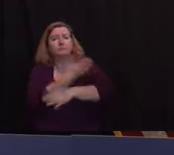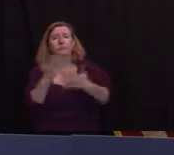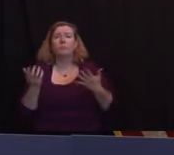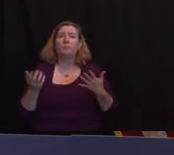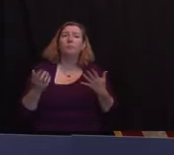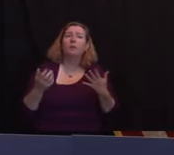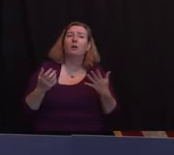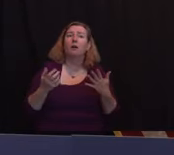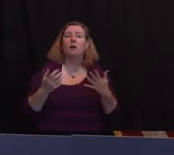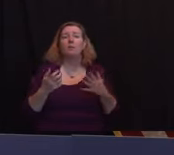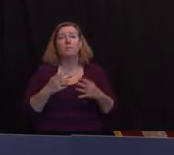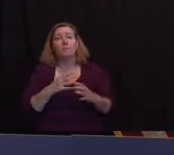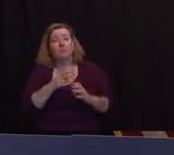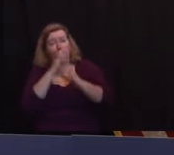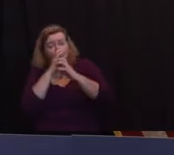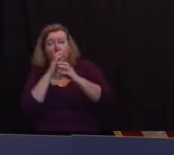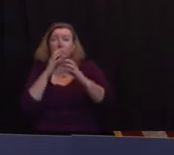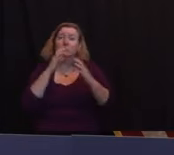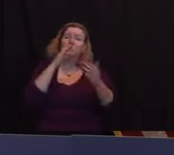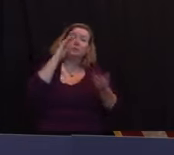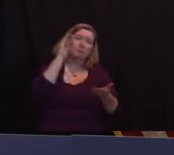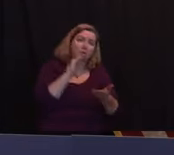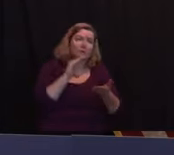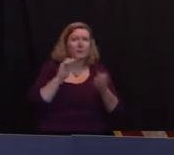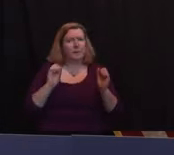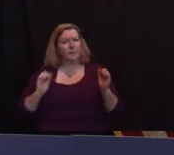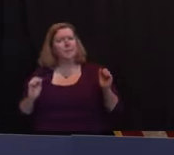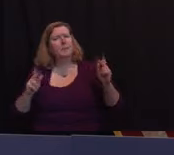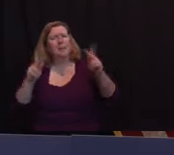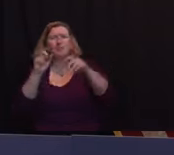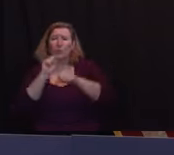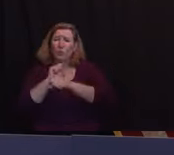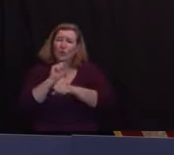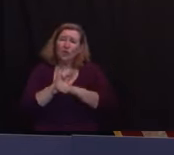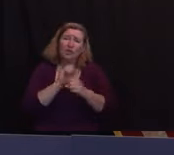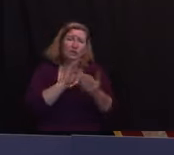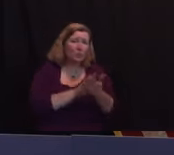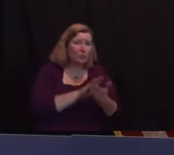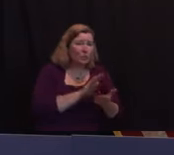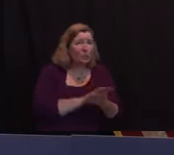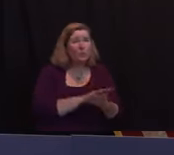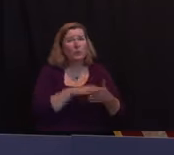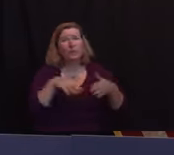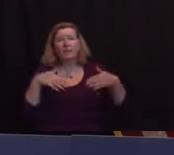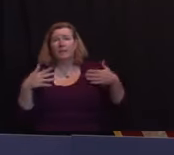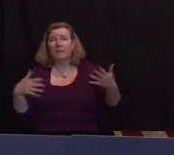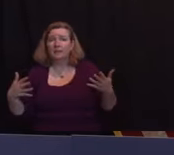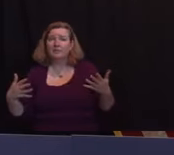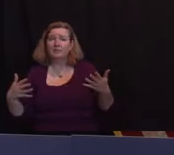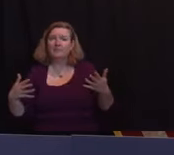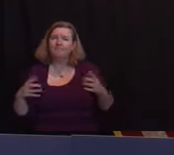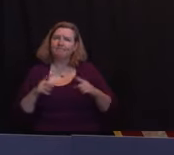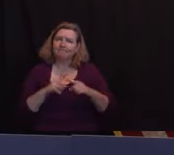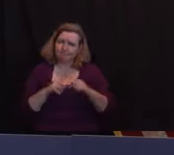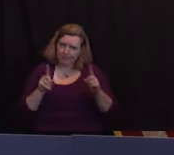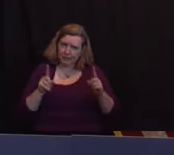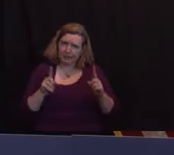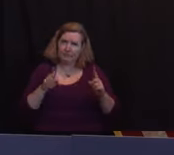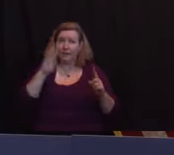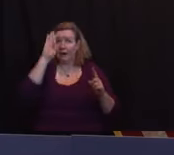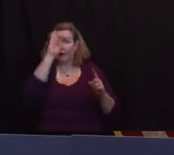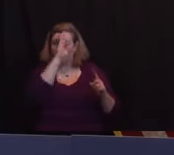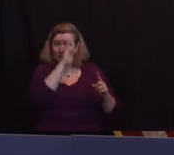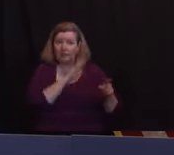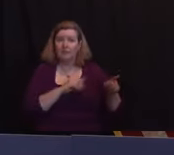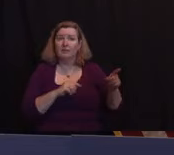want to go backwards. Today, the department is releasing updated protocols for hospitals and ambulatory surgery